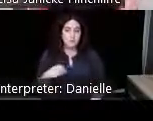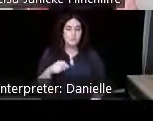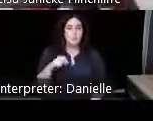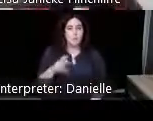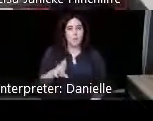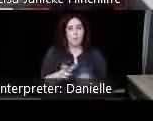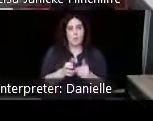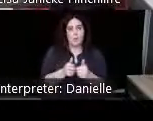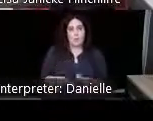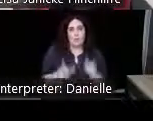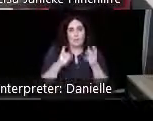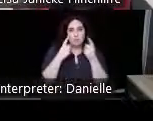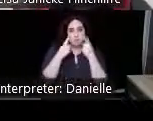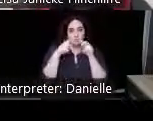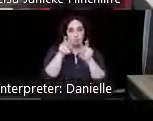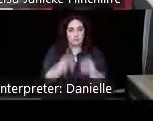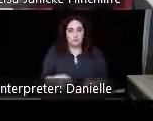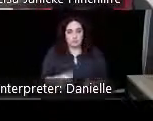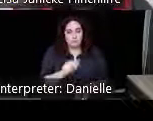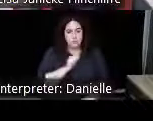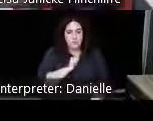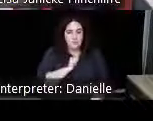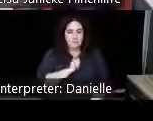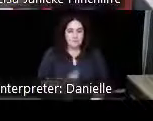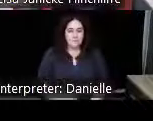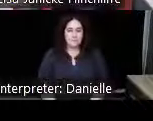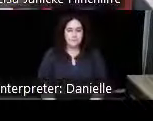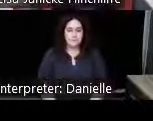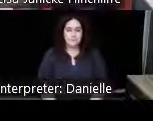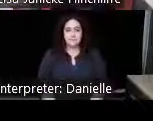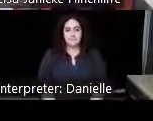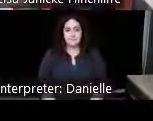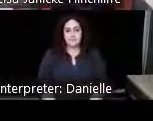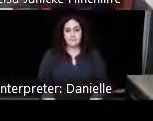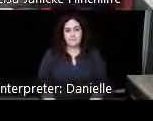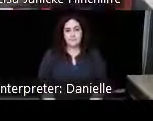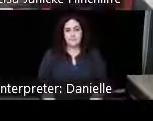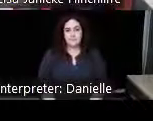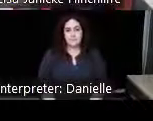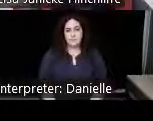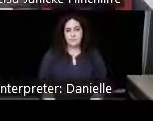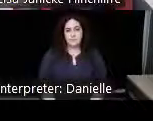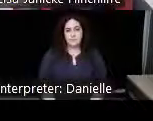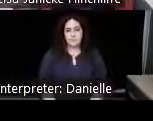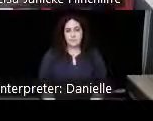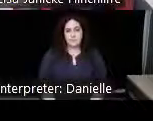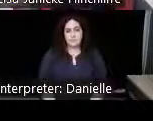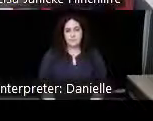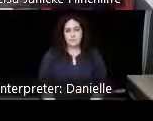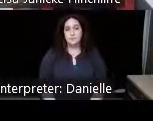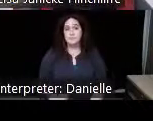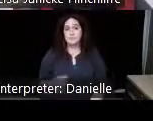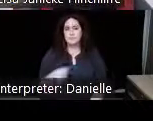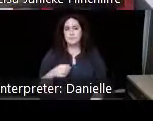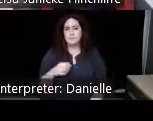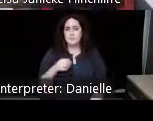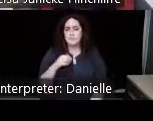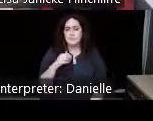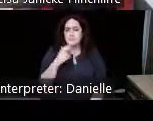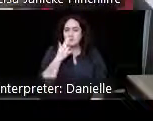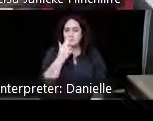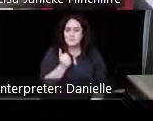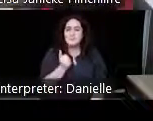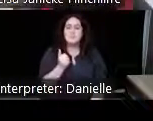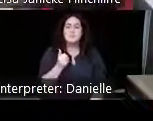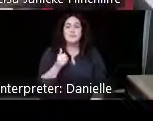the screen yourself. We also found, ironically, that many of the error messages were